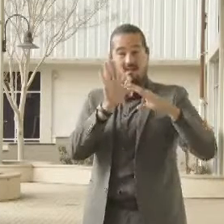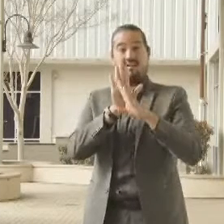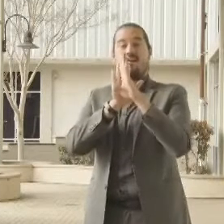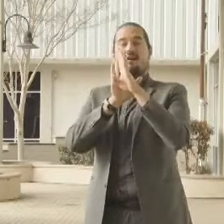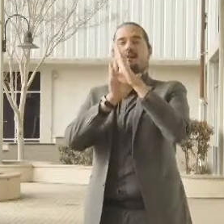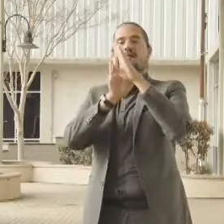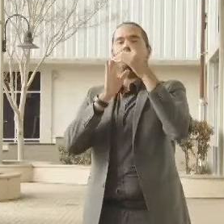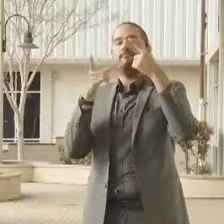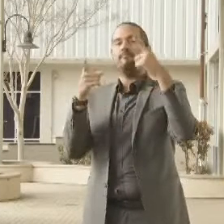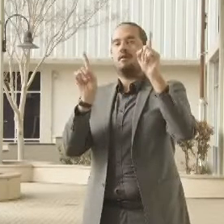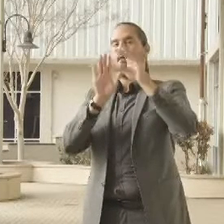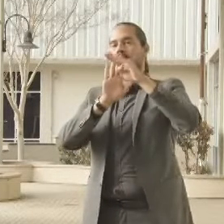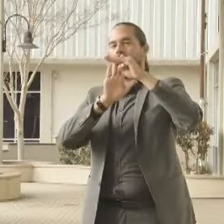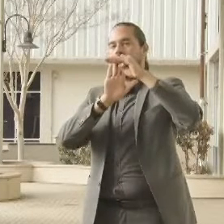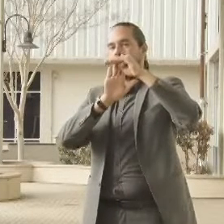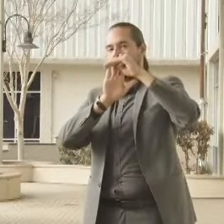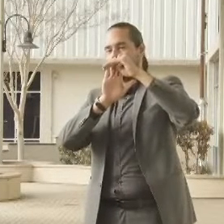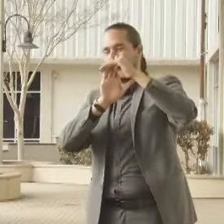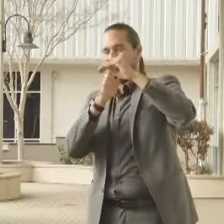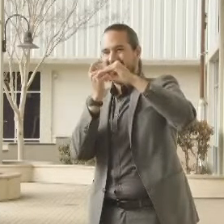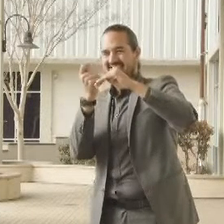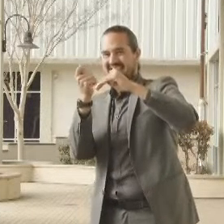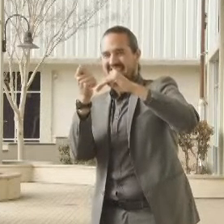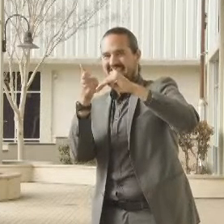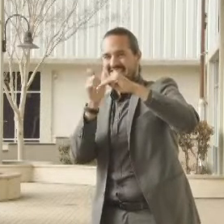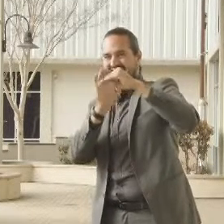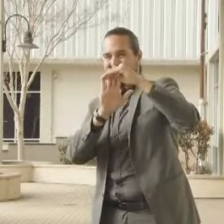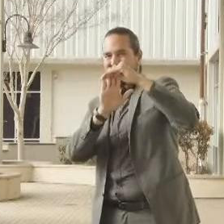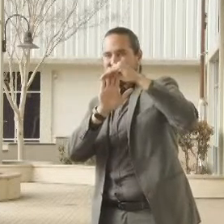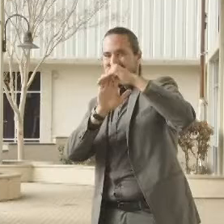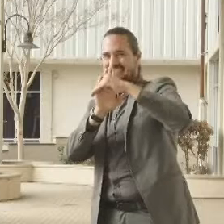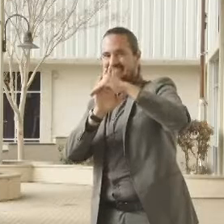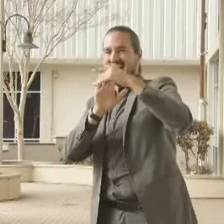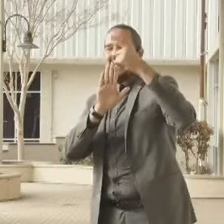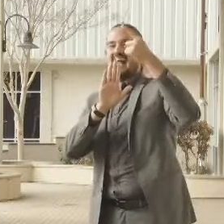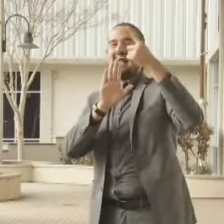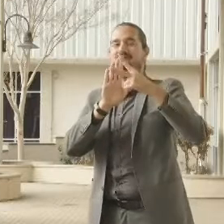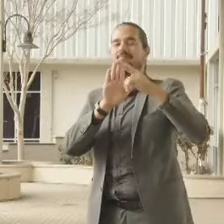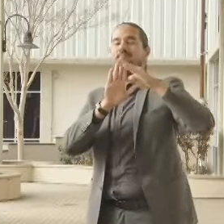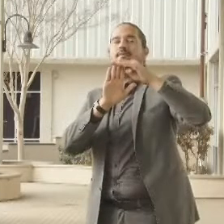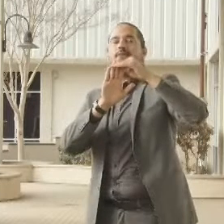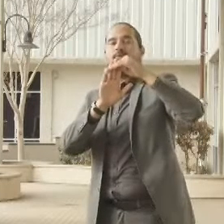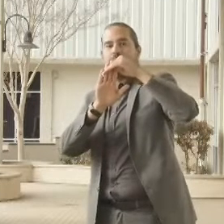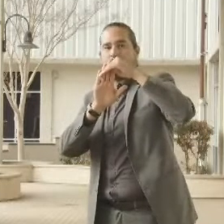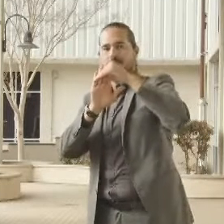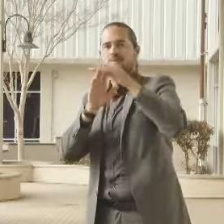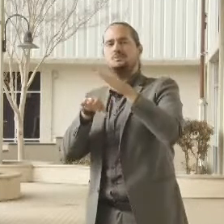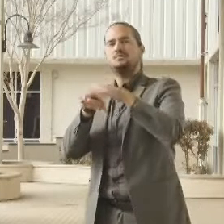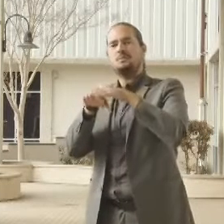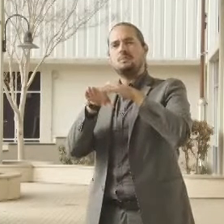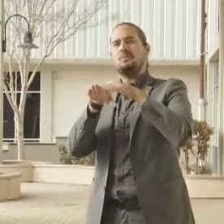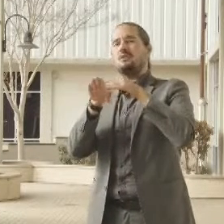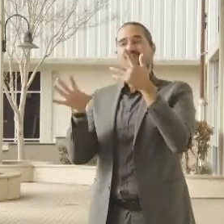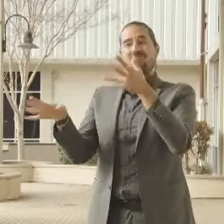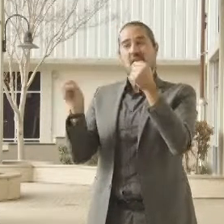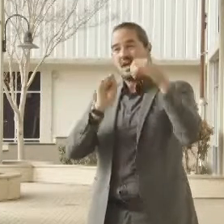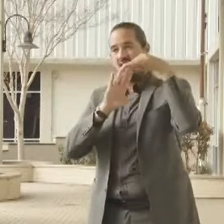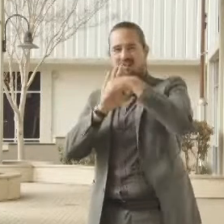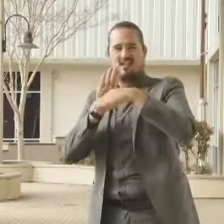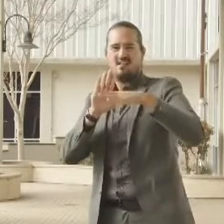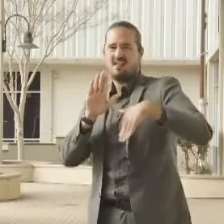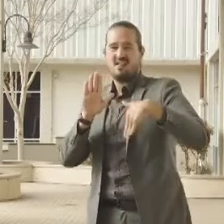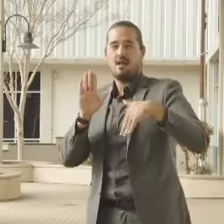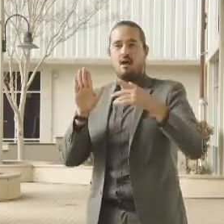down slope. I'd say we're about halfway down, not coming down as fast as we went up, and our road has been a bit